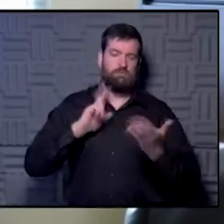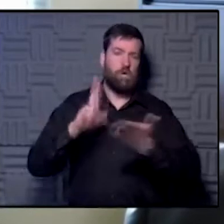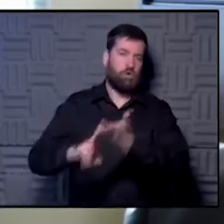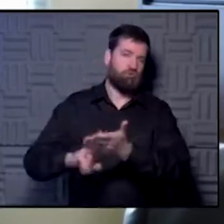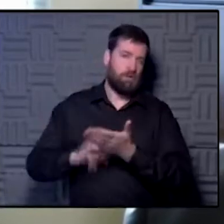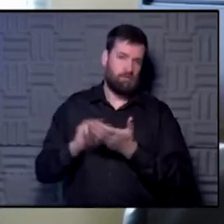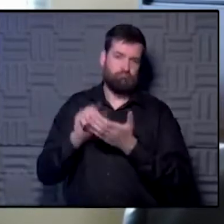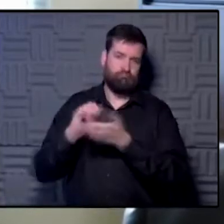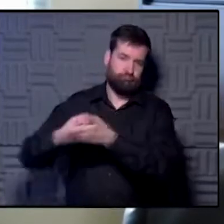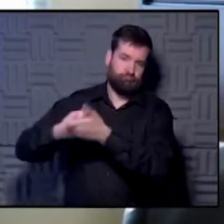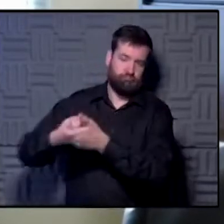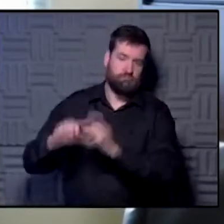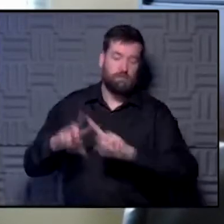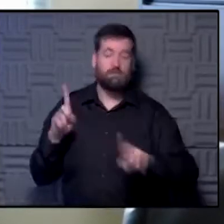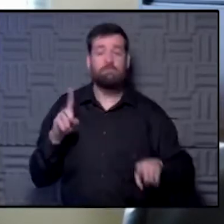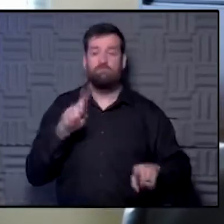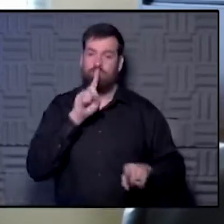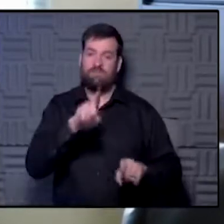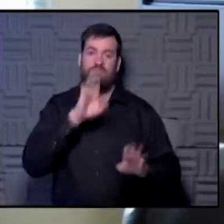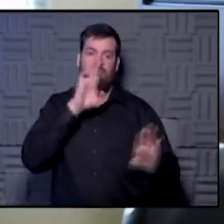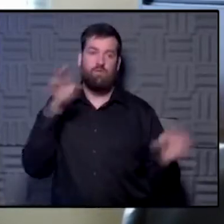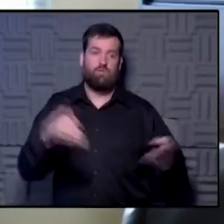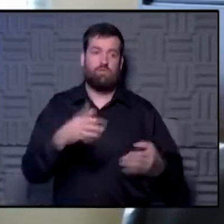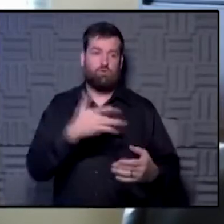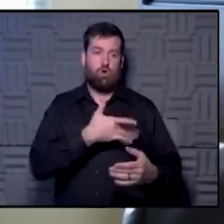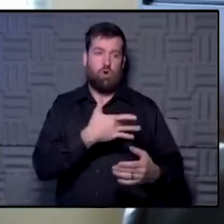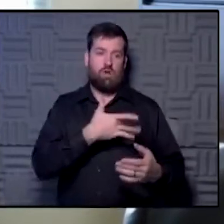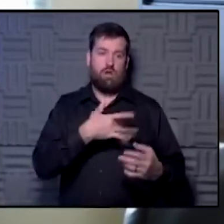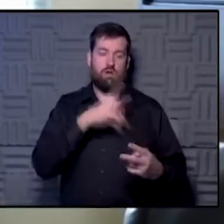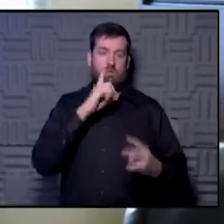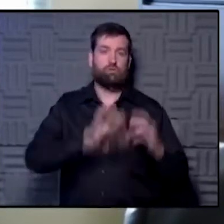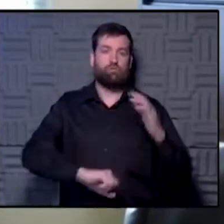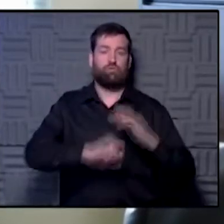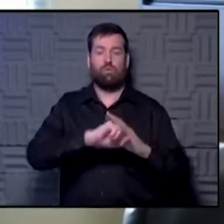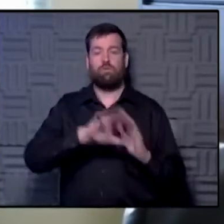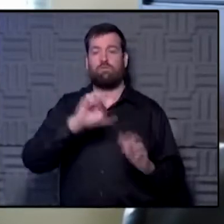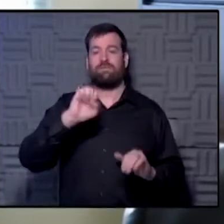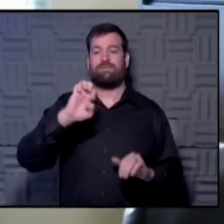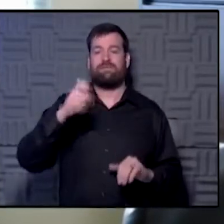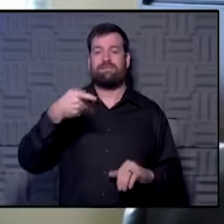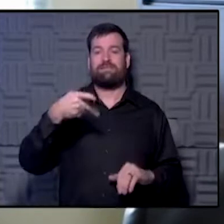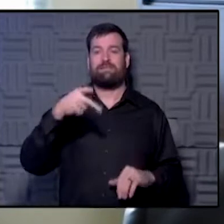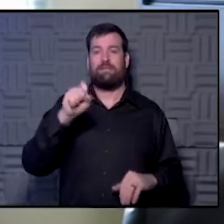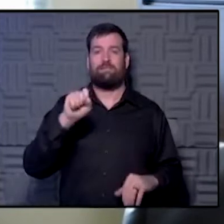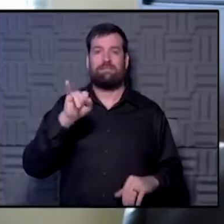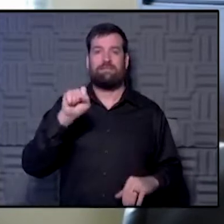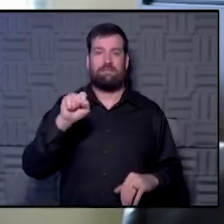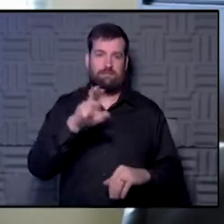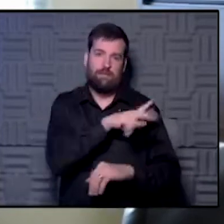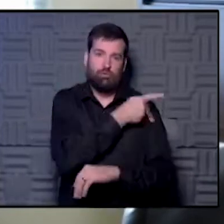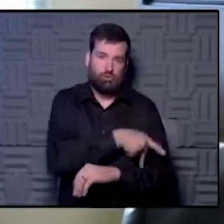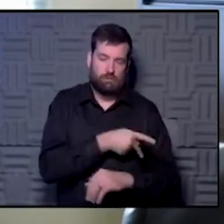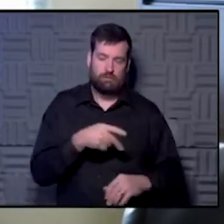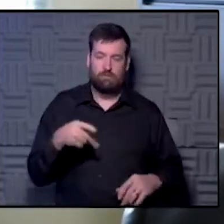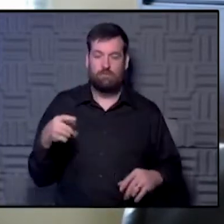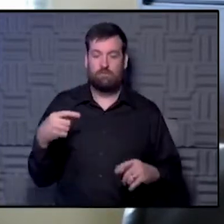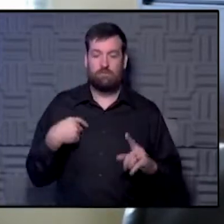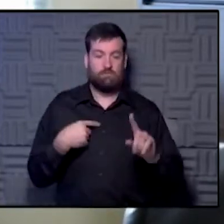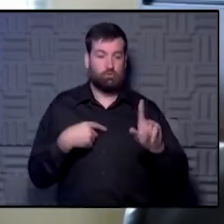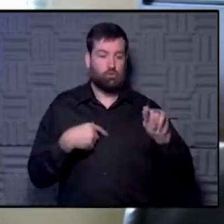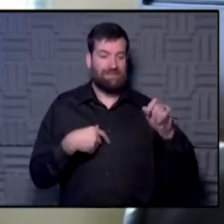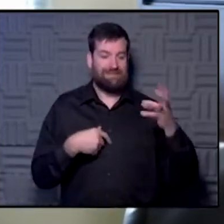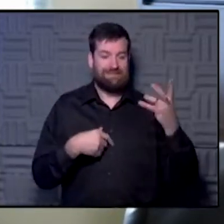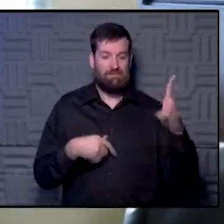But we really focused on cardiac, stroke, and sepsis patients. And just over the last, from 2017